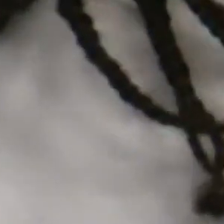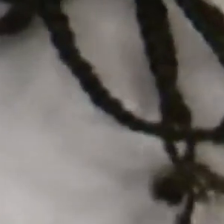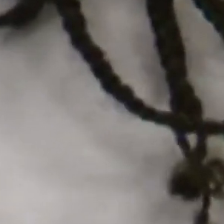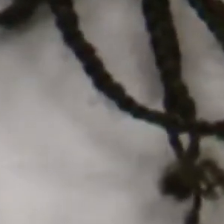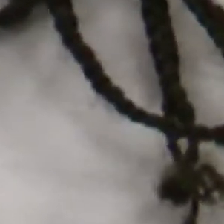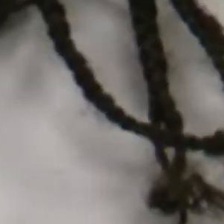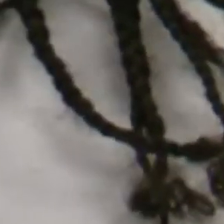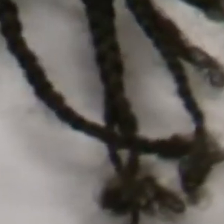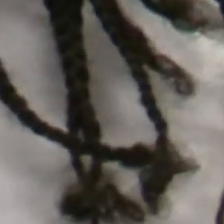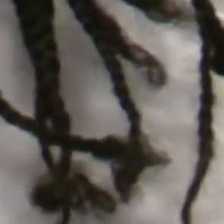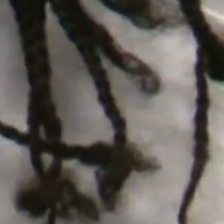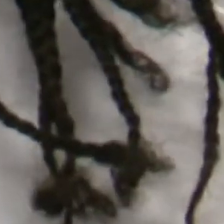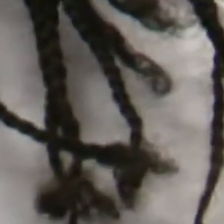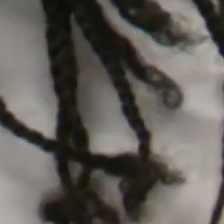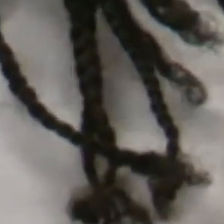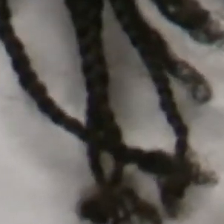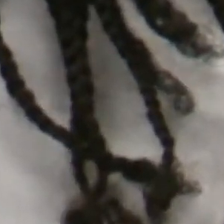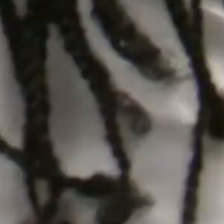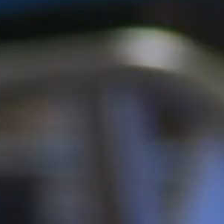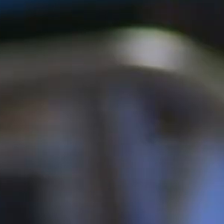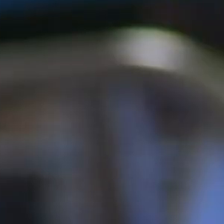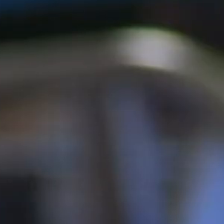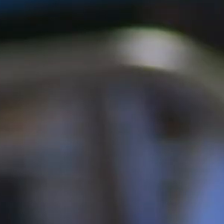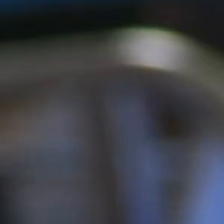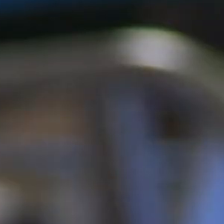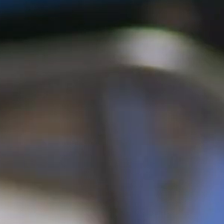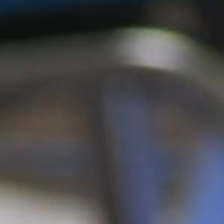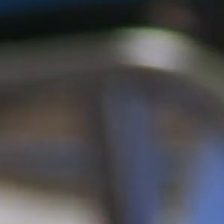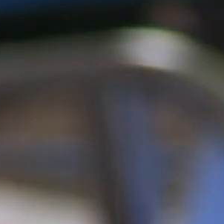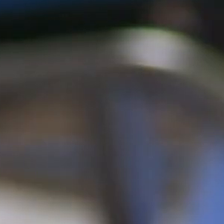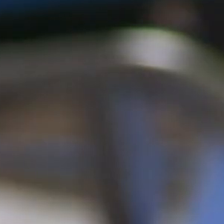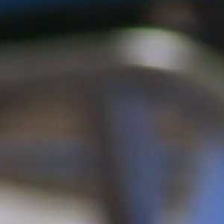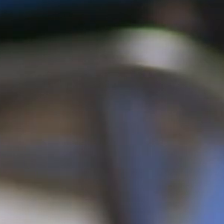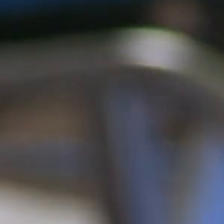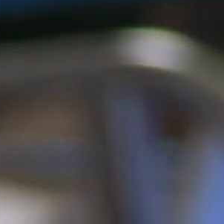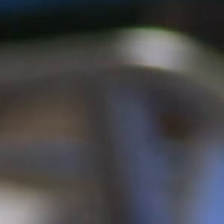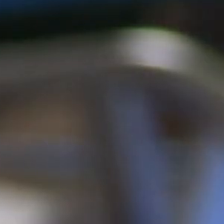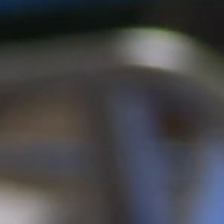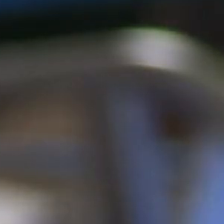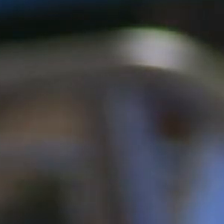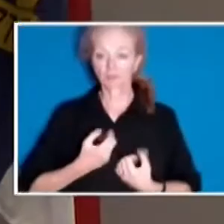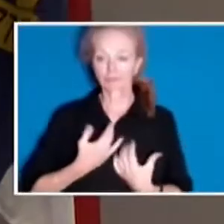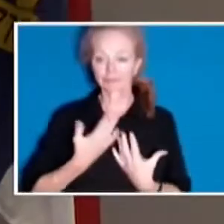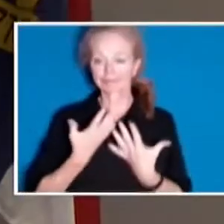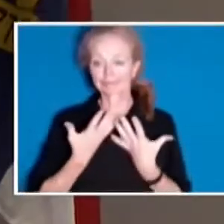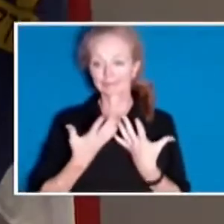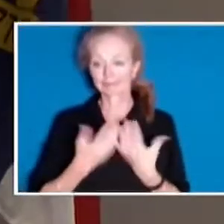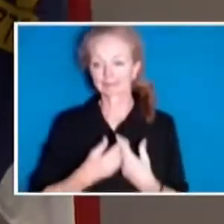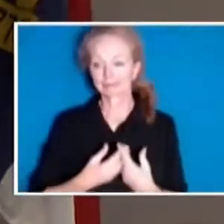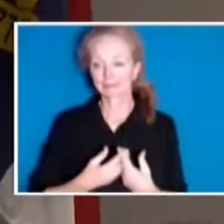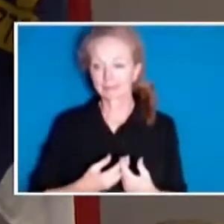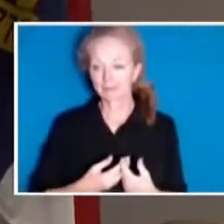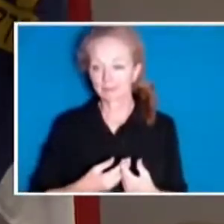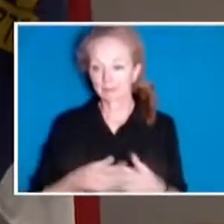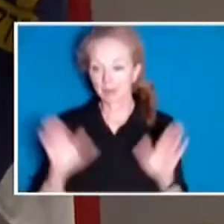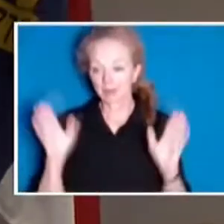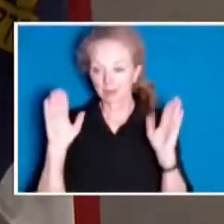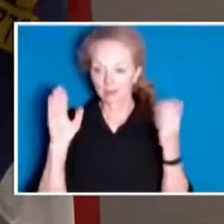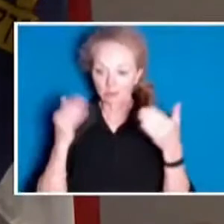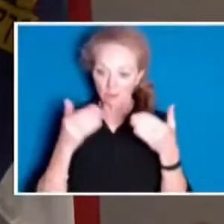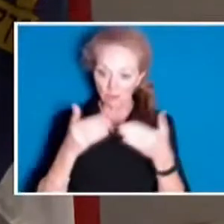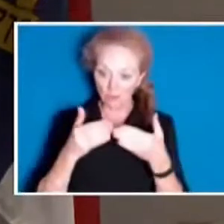CMS acknowledged it will take a multi-year recovery effort to make up the learning that was lost amid the pandemic. We are focusing on